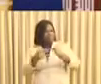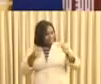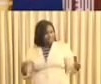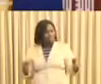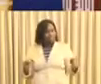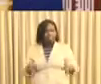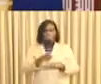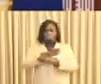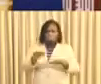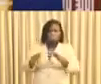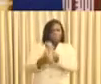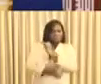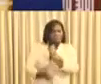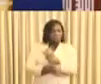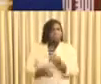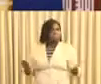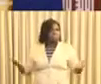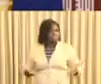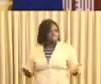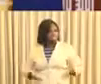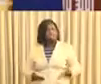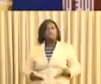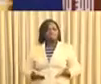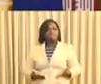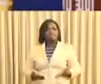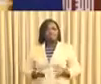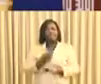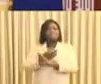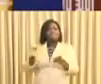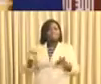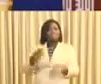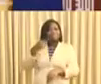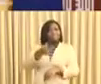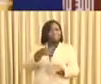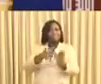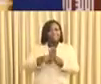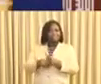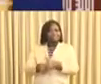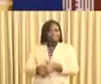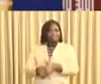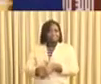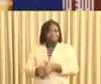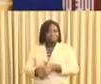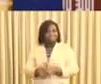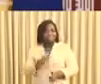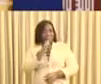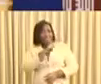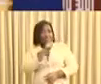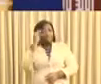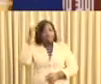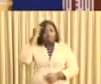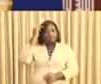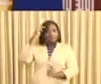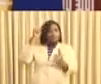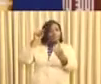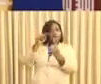has been spared the ravages of this virus. And my single-minded goal is how to steer the